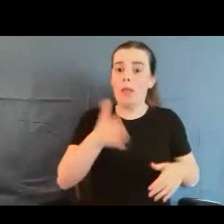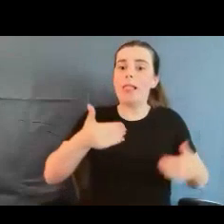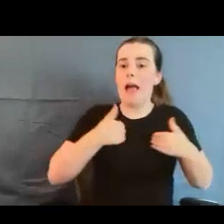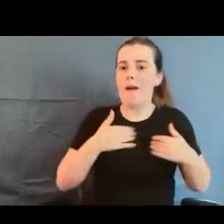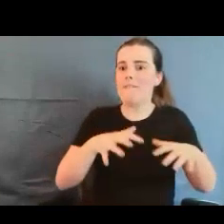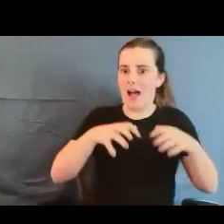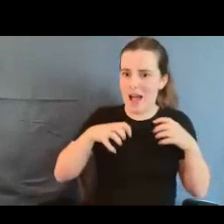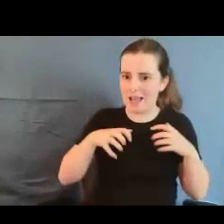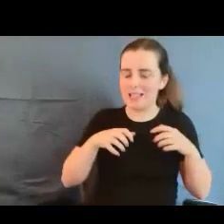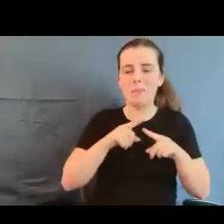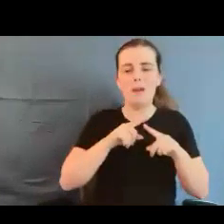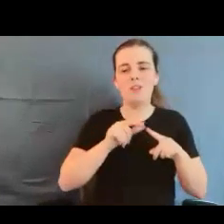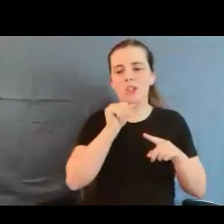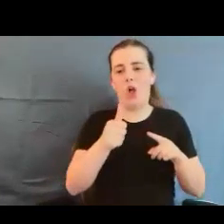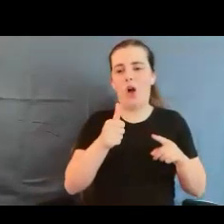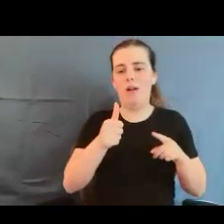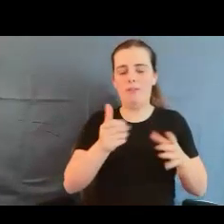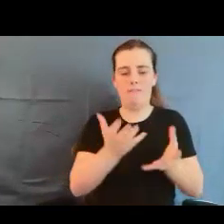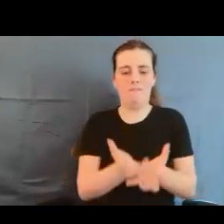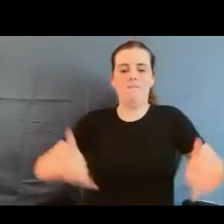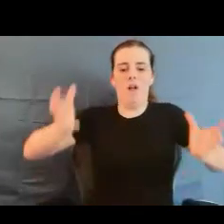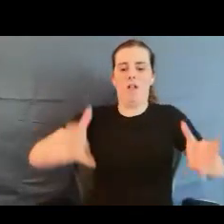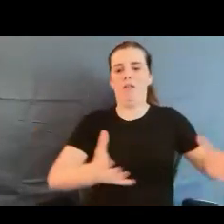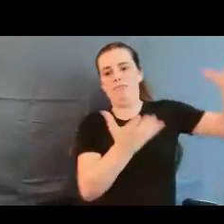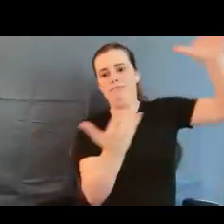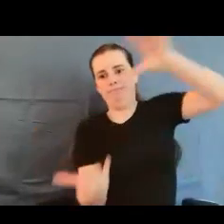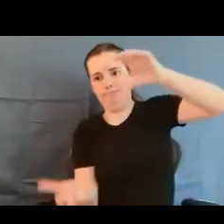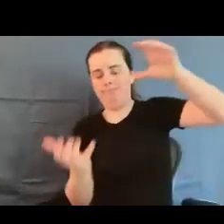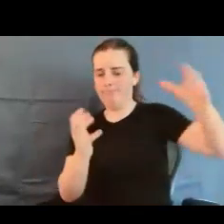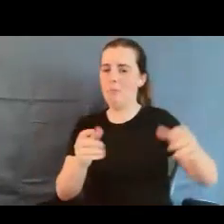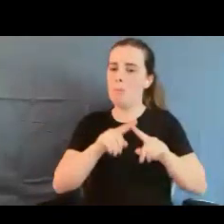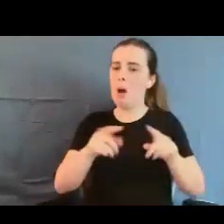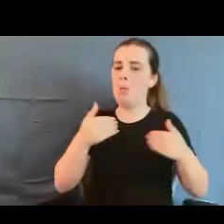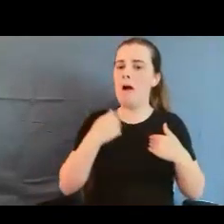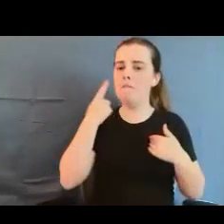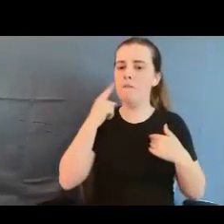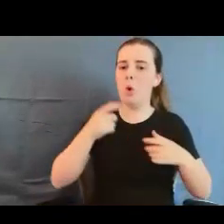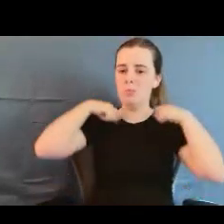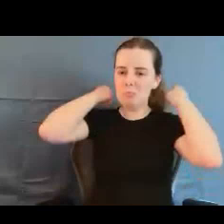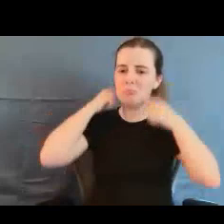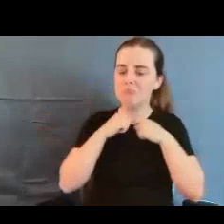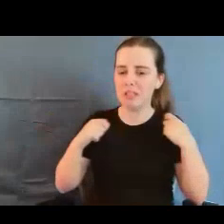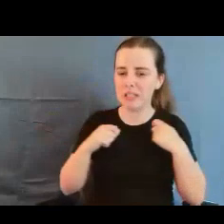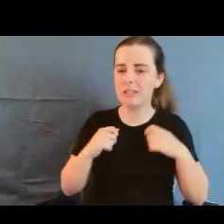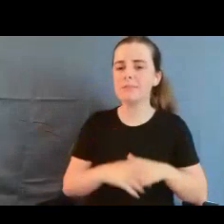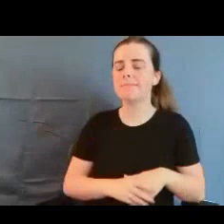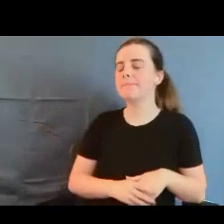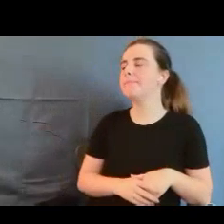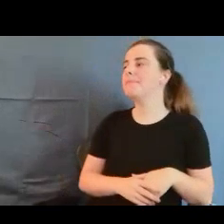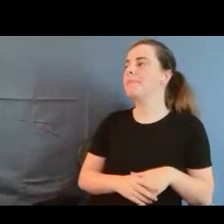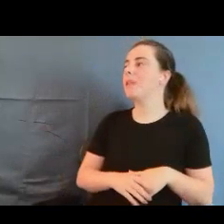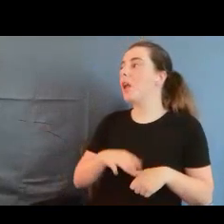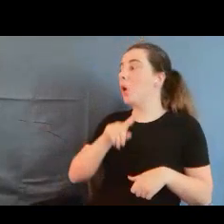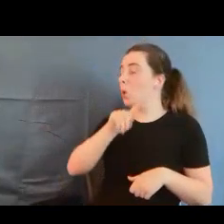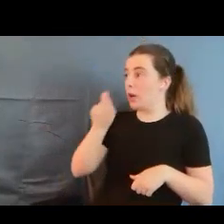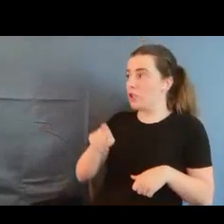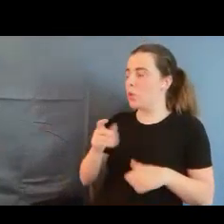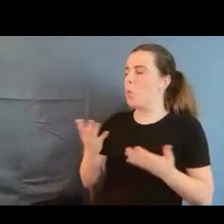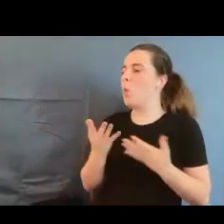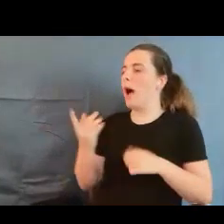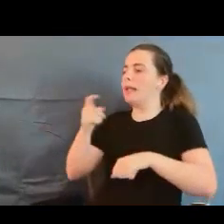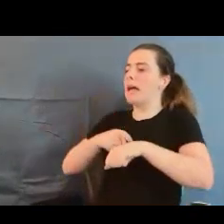clarification. Okay. And then another question is what points of the race should my crew show up to, in your opinion? Mm. Okay,